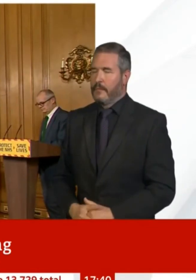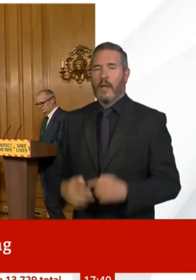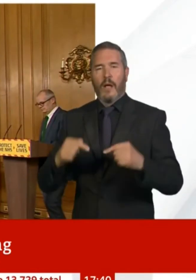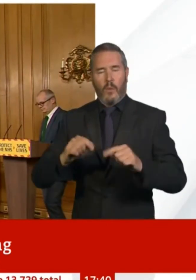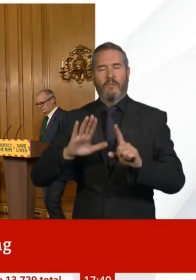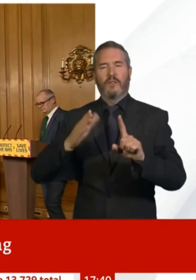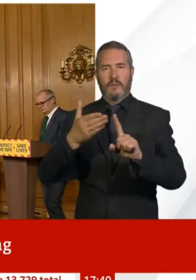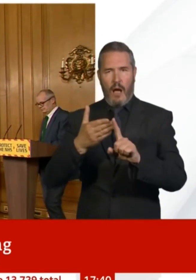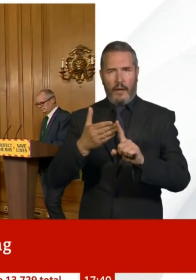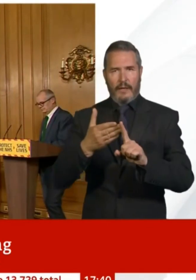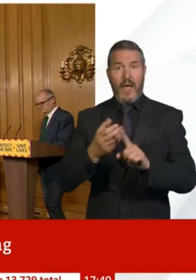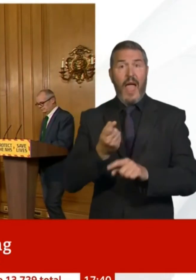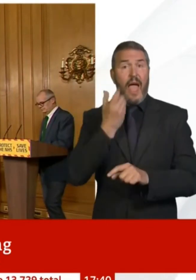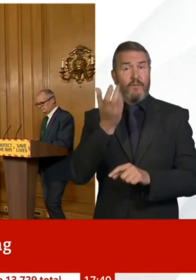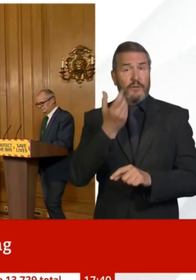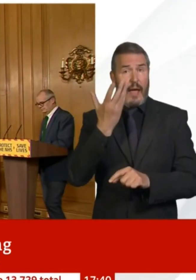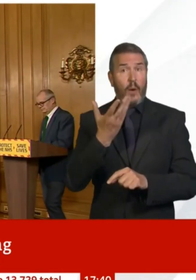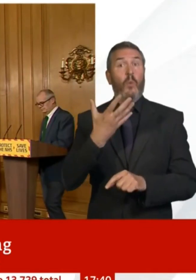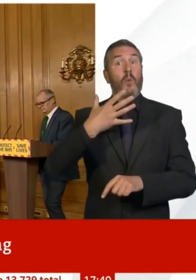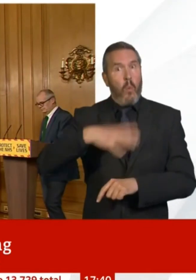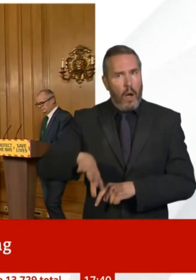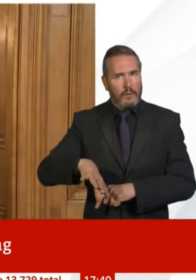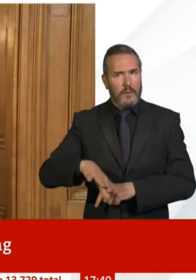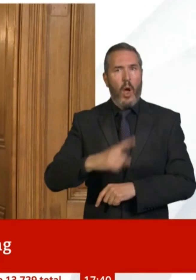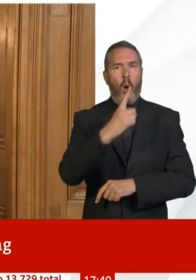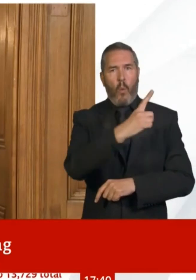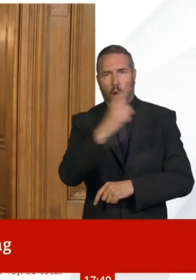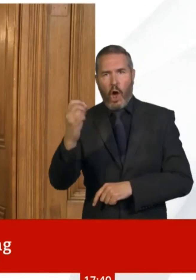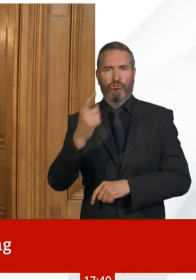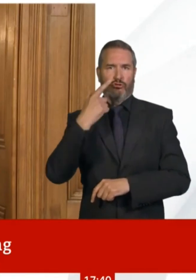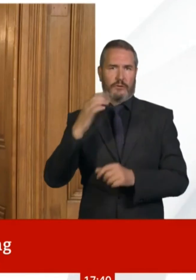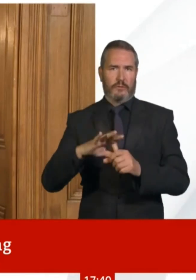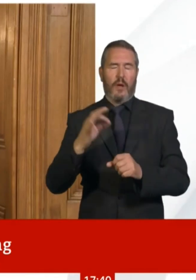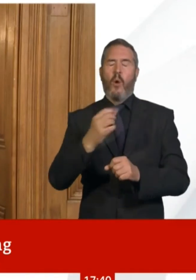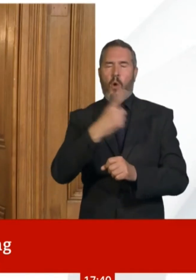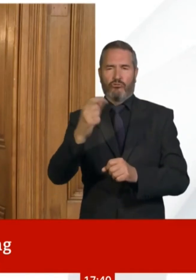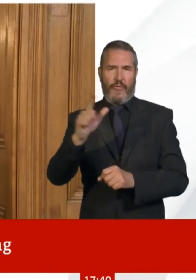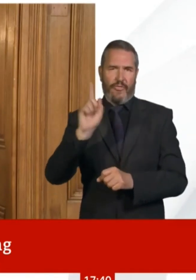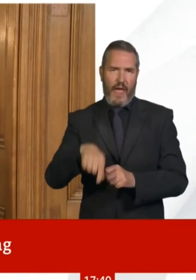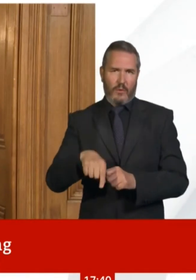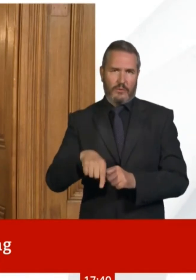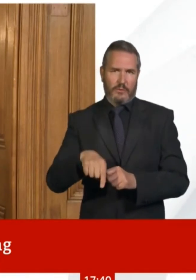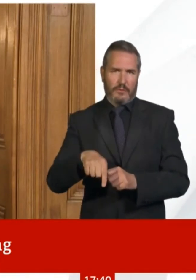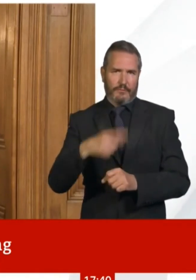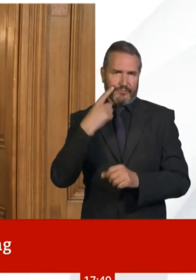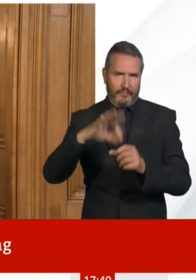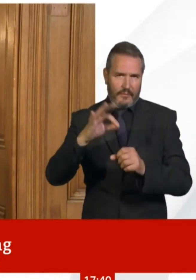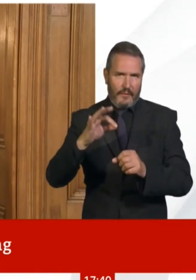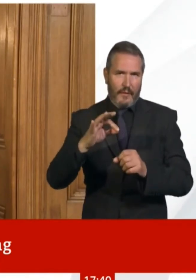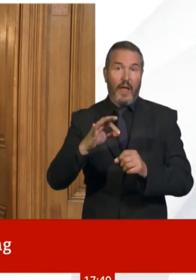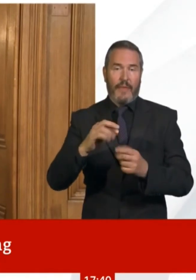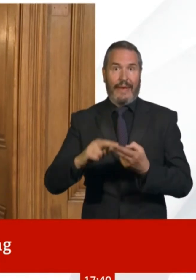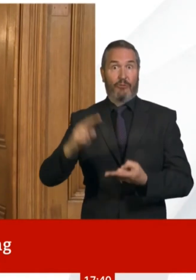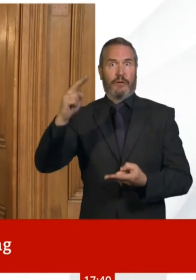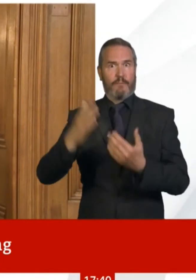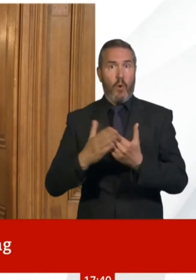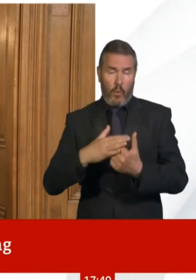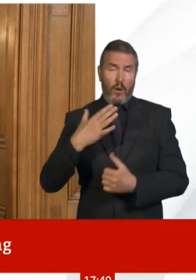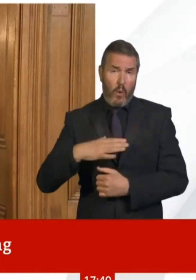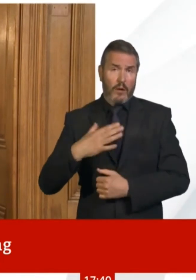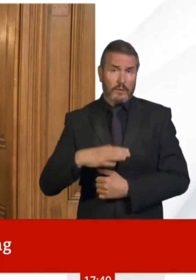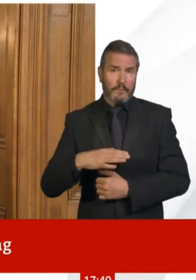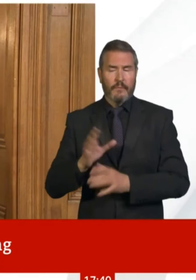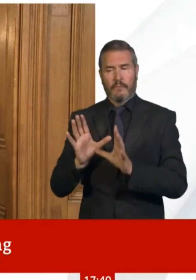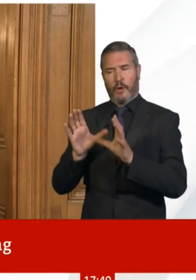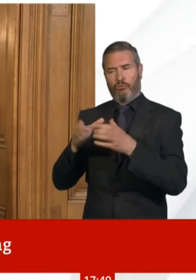getting to 100,000, and then after that we'll want to keep ramping it up beyond that. And I think one of the crucial things that SAGE will